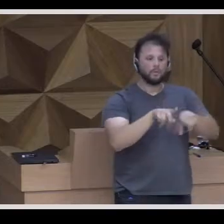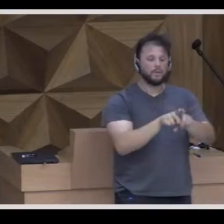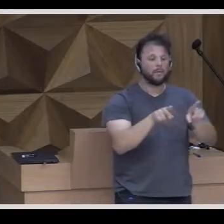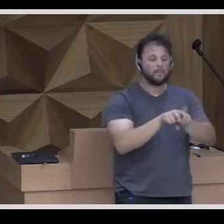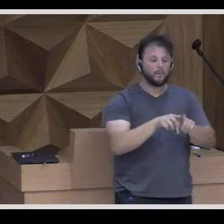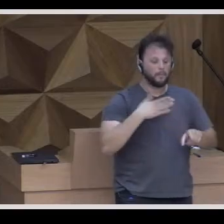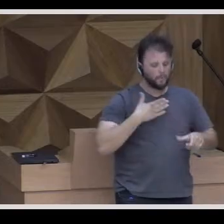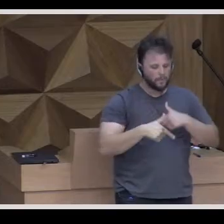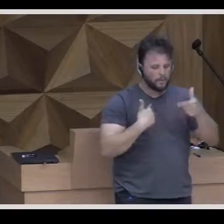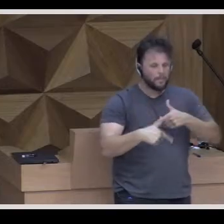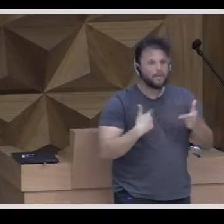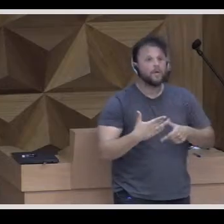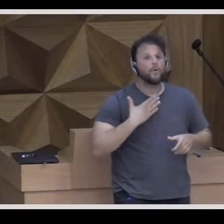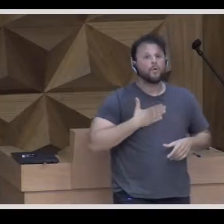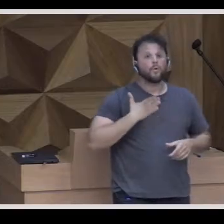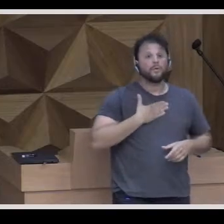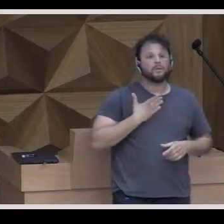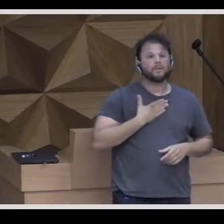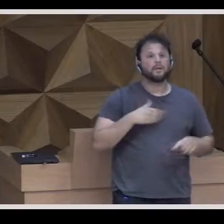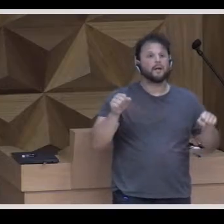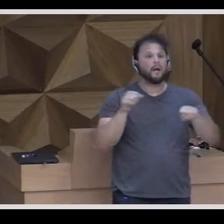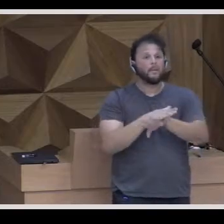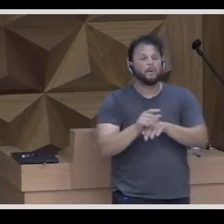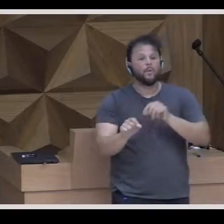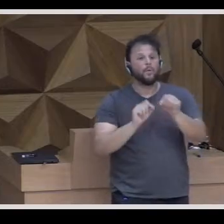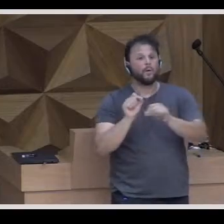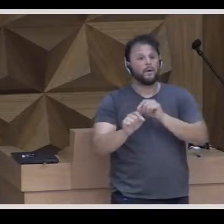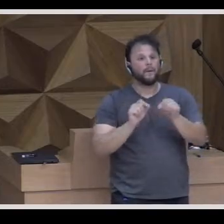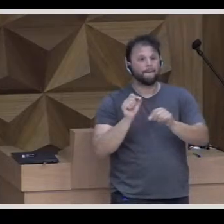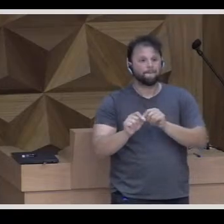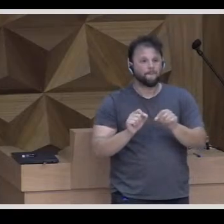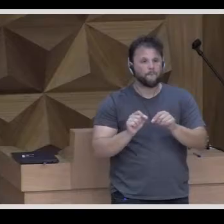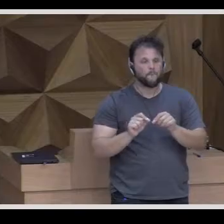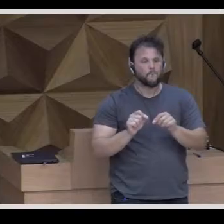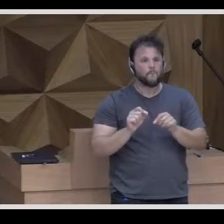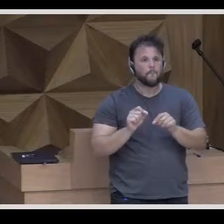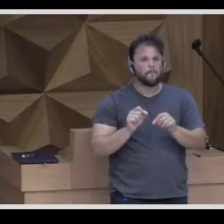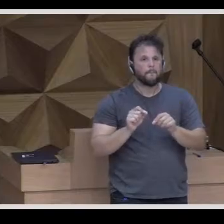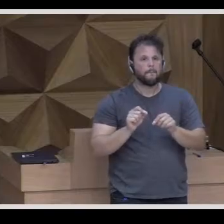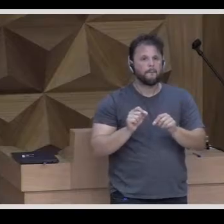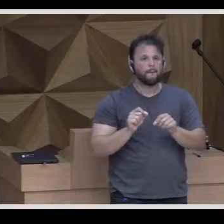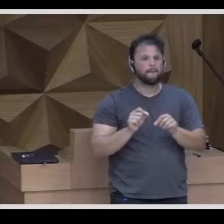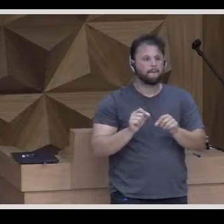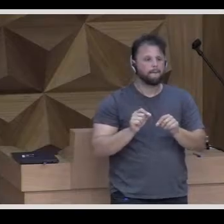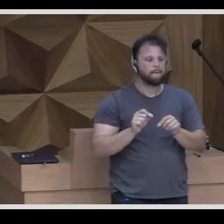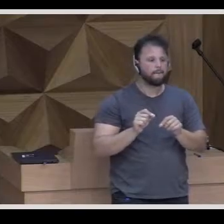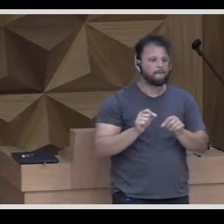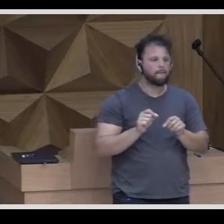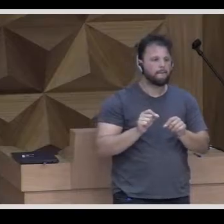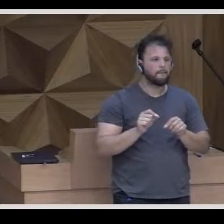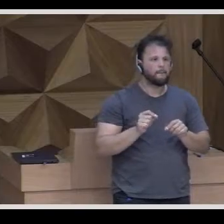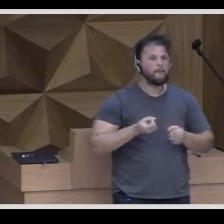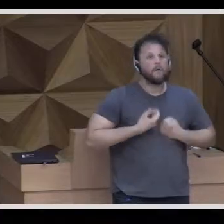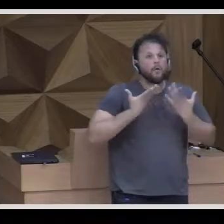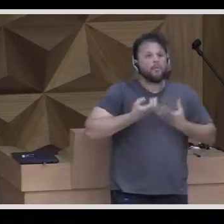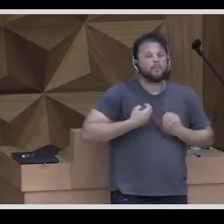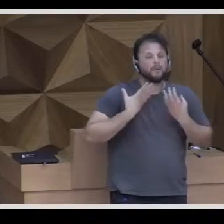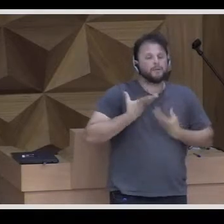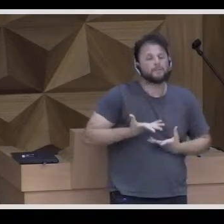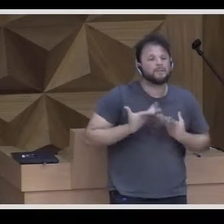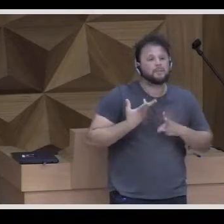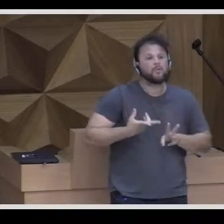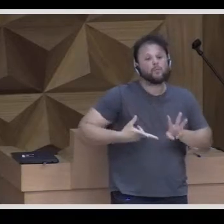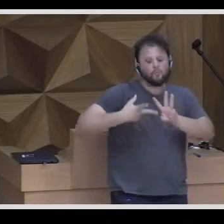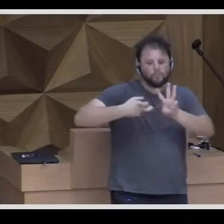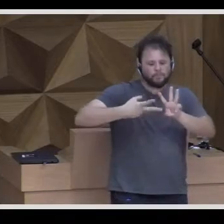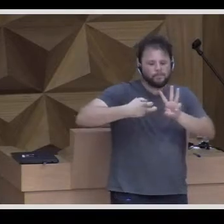And I want to finish with whakatoki from New Zealand. So whakatoki is a Māori expression that captures some